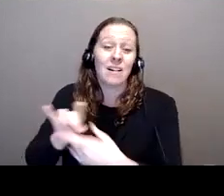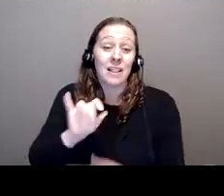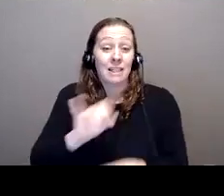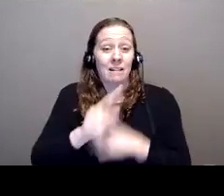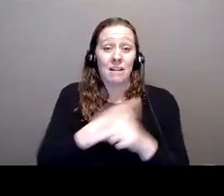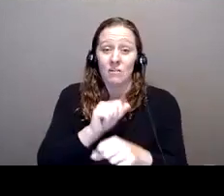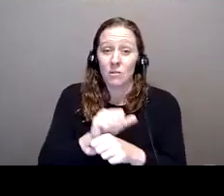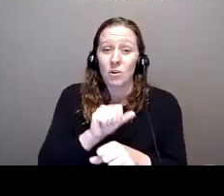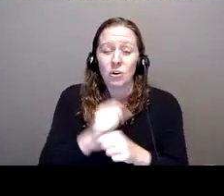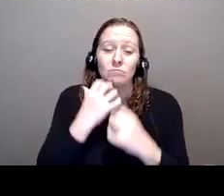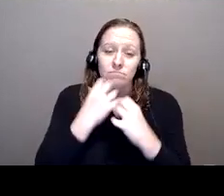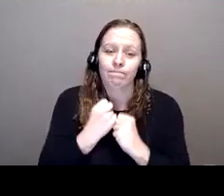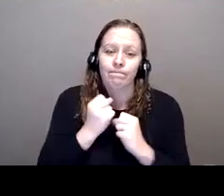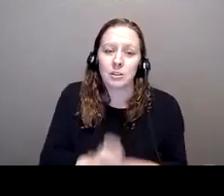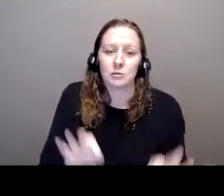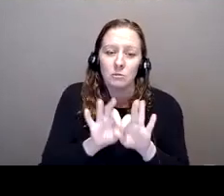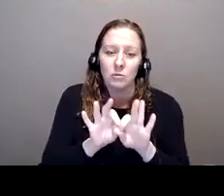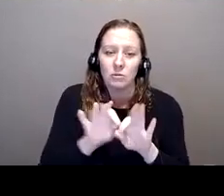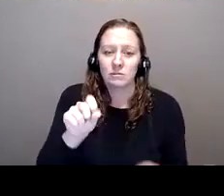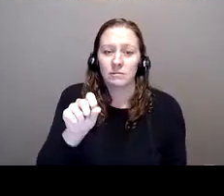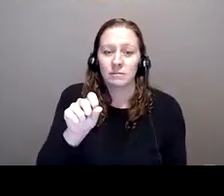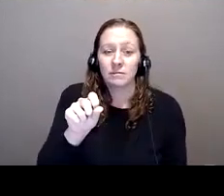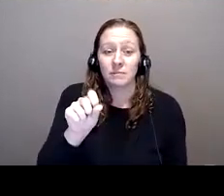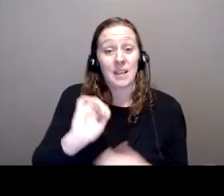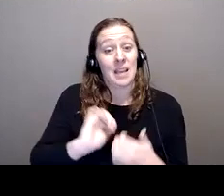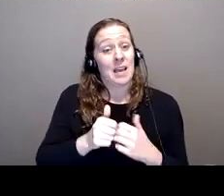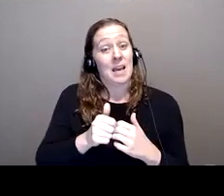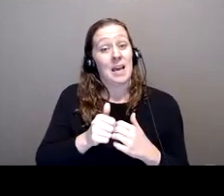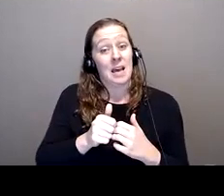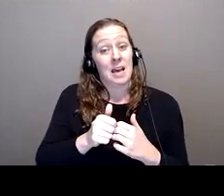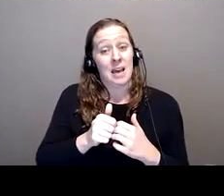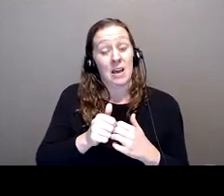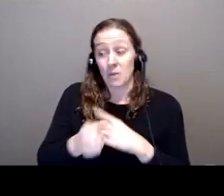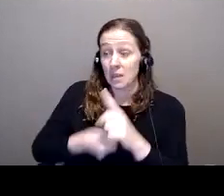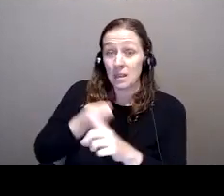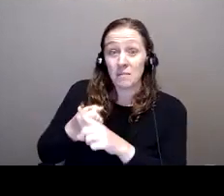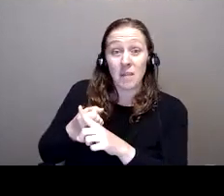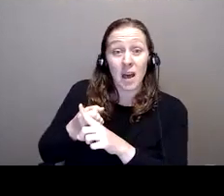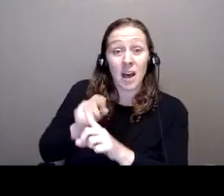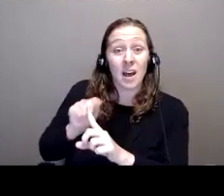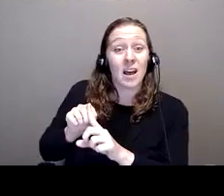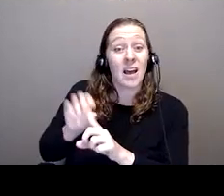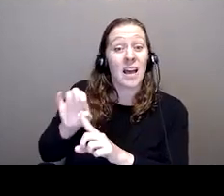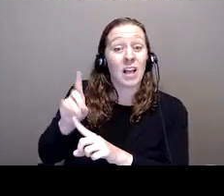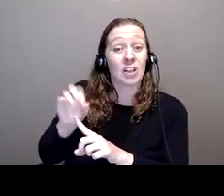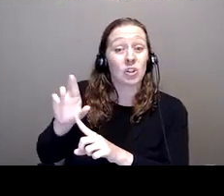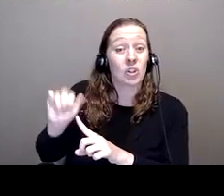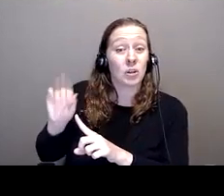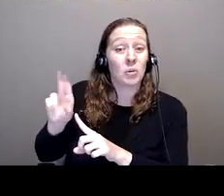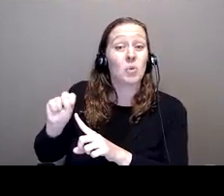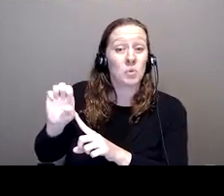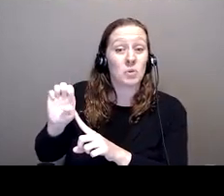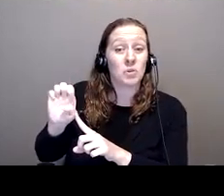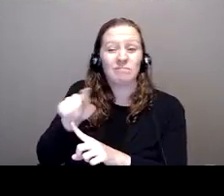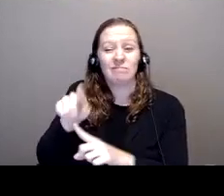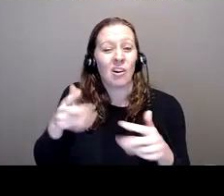it actually is a way to impact the experiences of elder abuse, as you had already talked